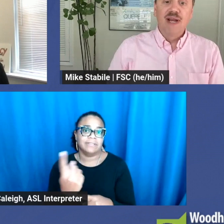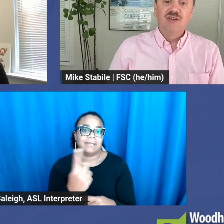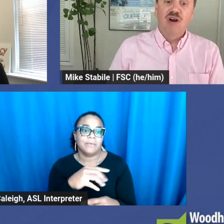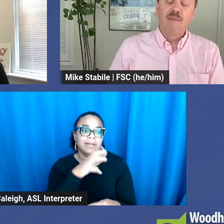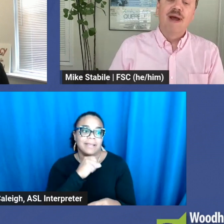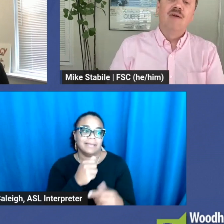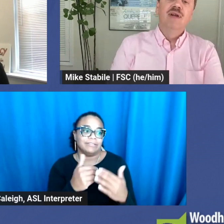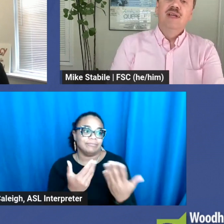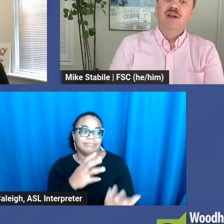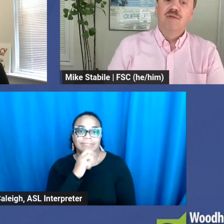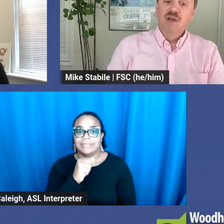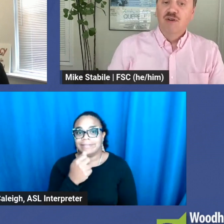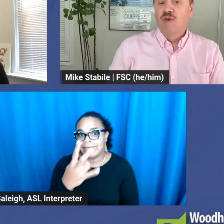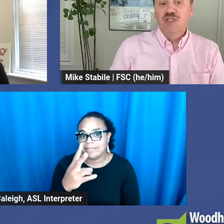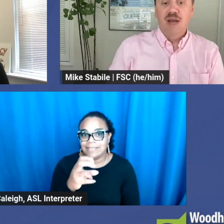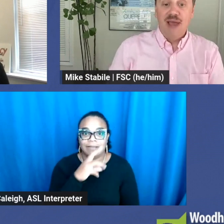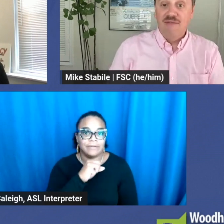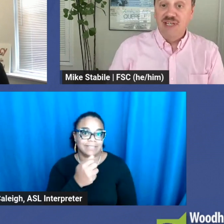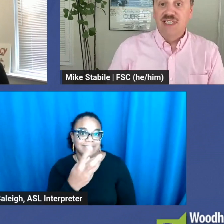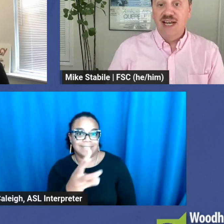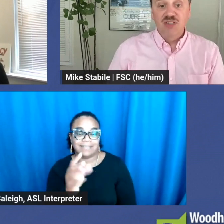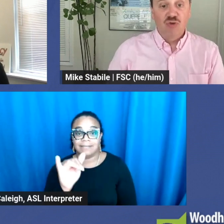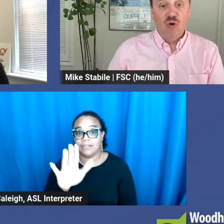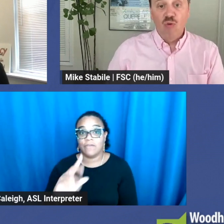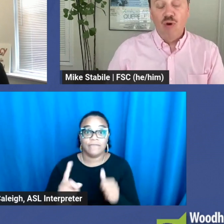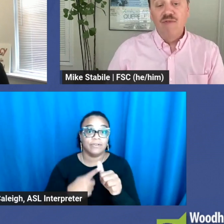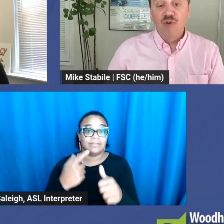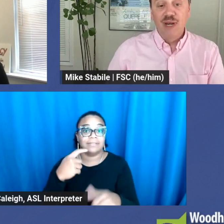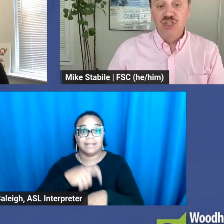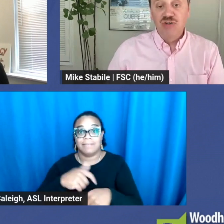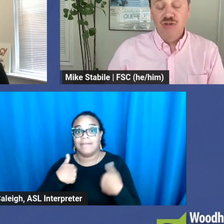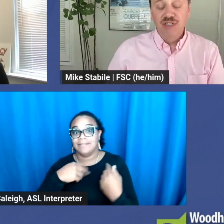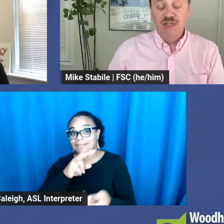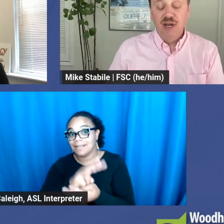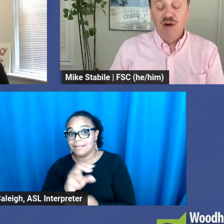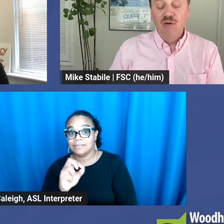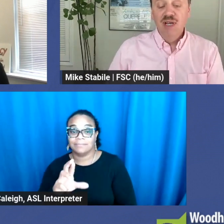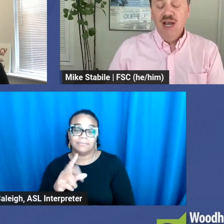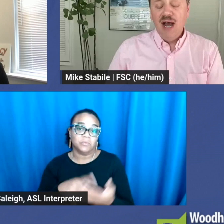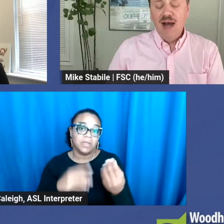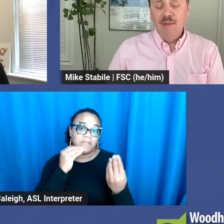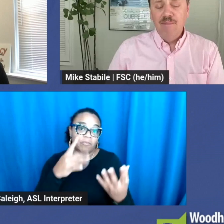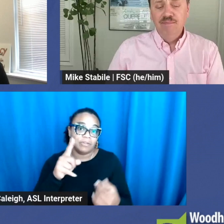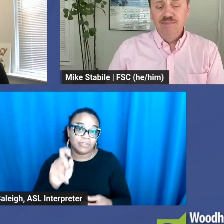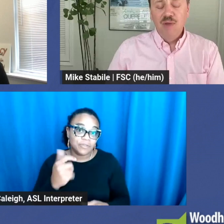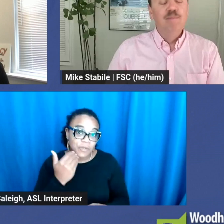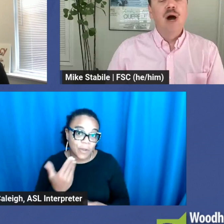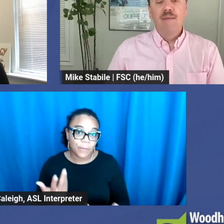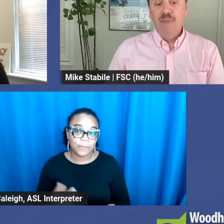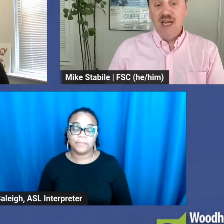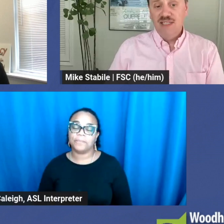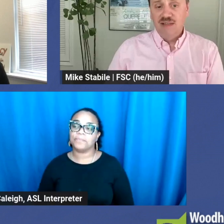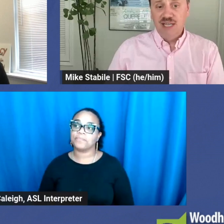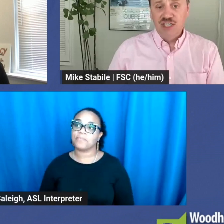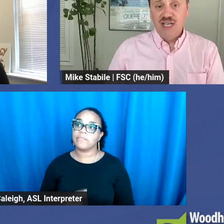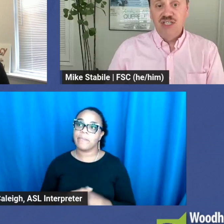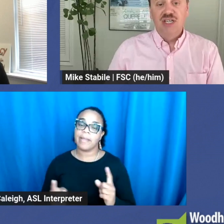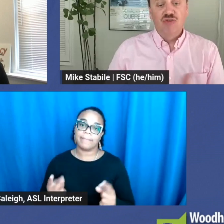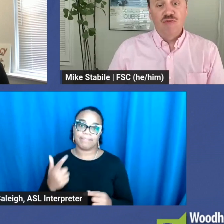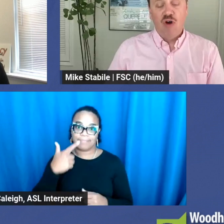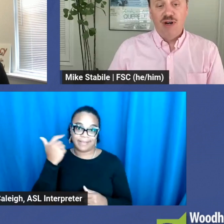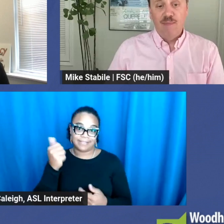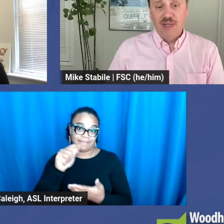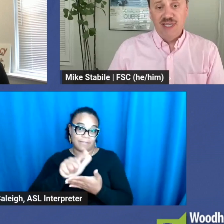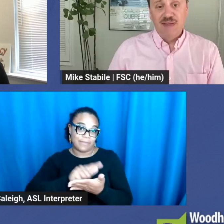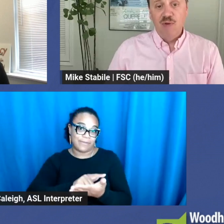16-year-old, might talk about, your first time having sex or information you need to know. But because of the legislation,